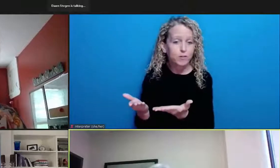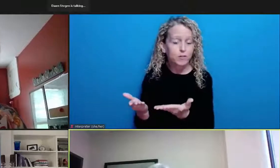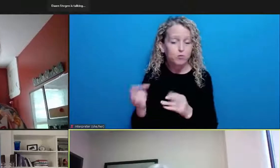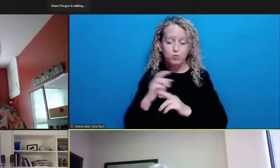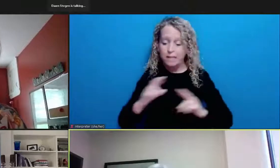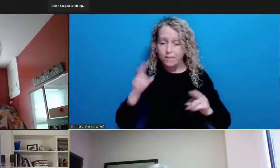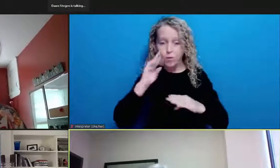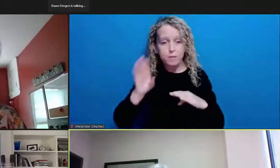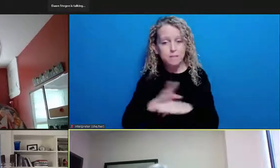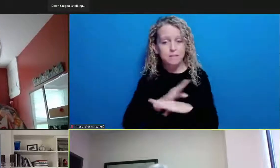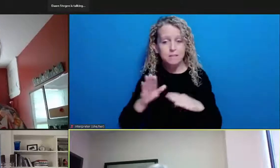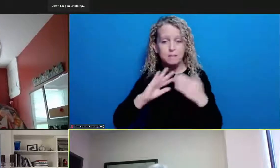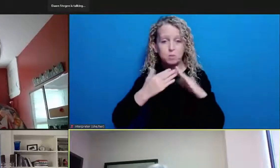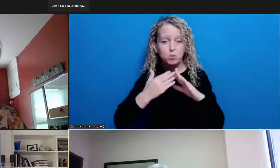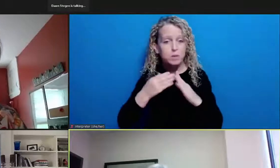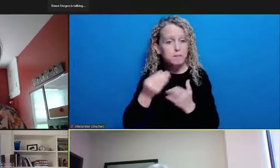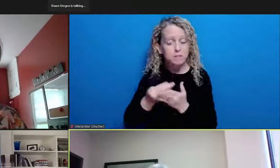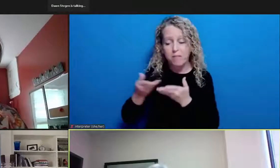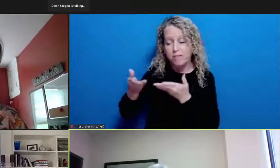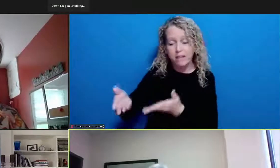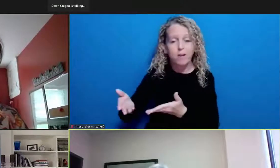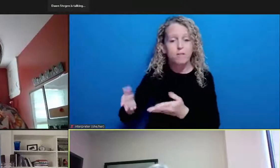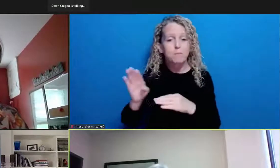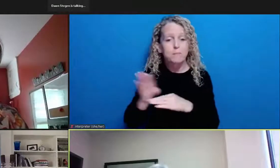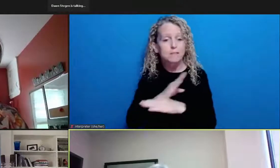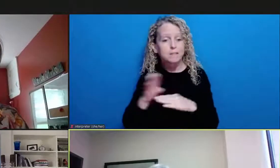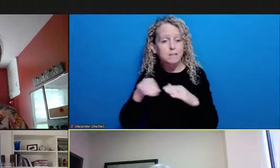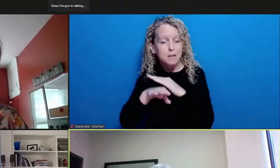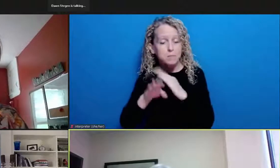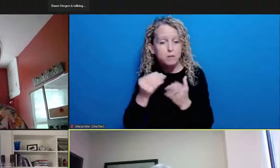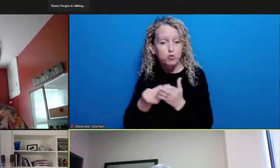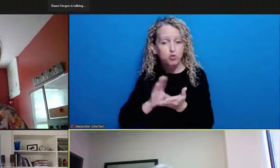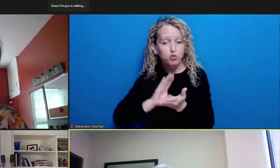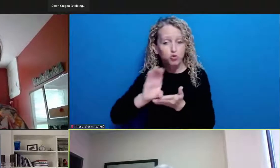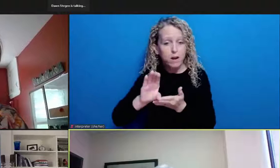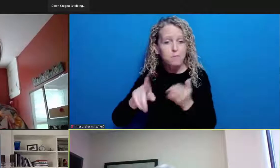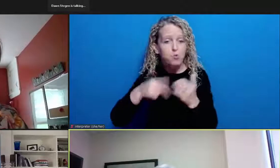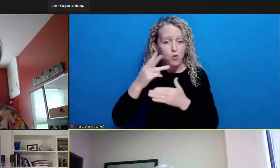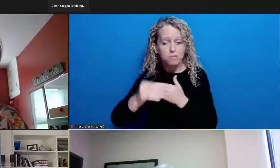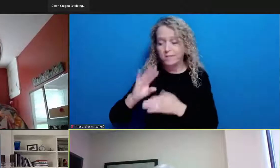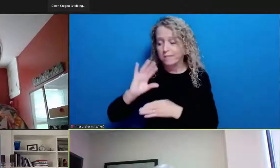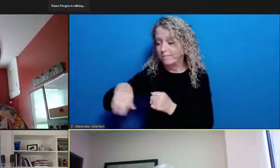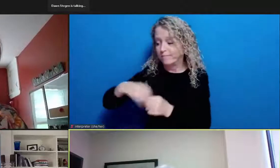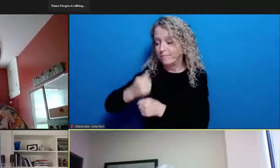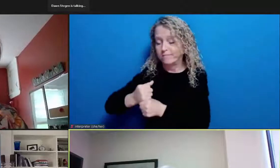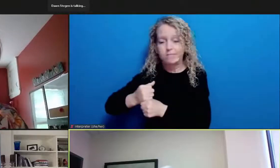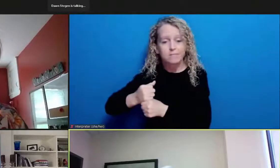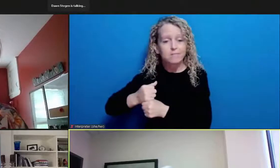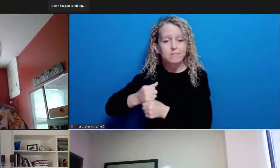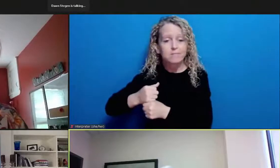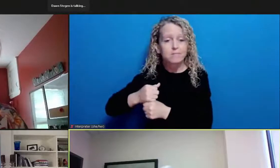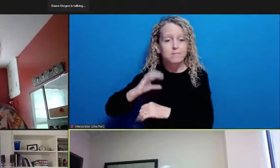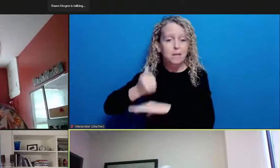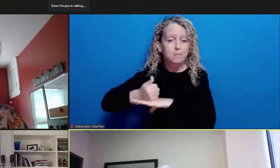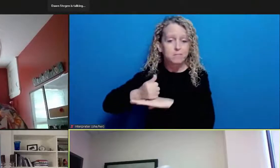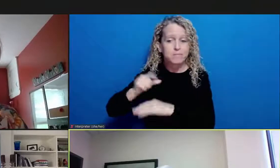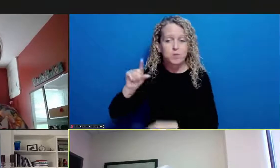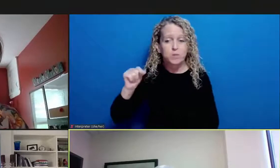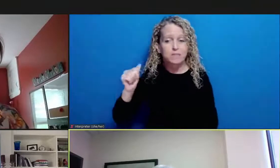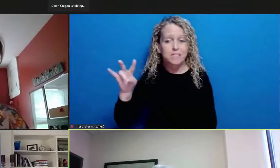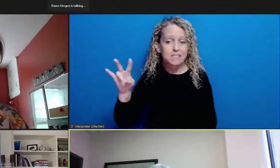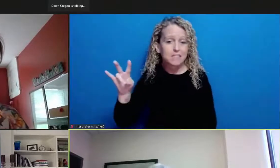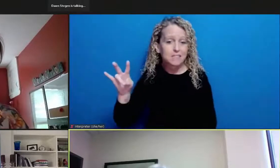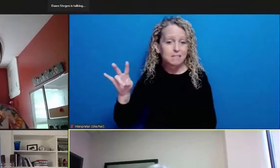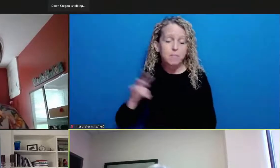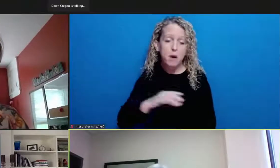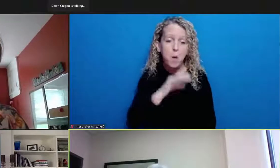since 2017 through the Business Accessibility Grant Program. But again, you're right, it's an old city, and